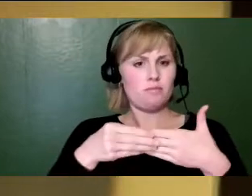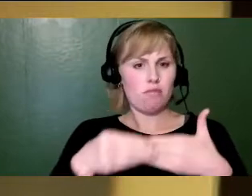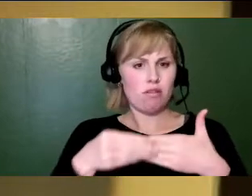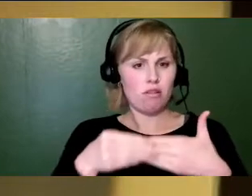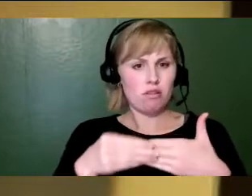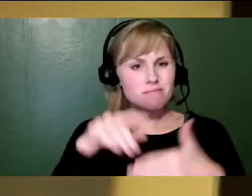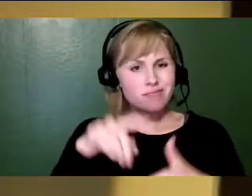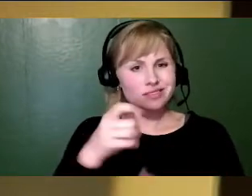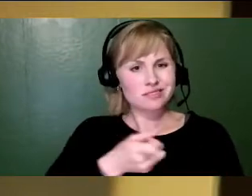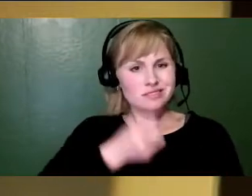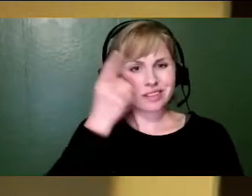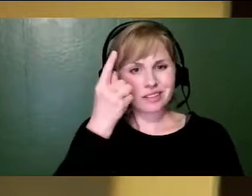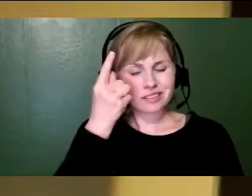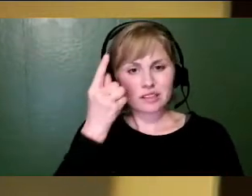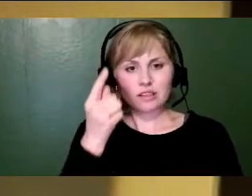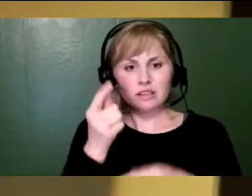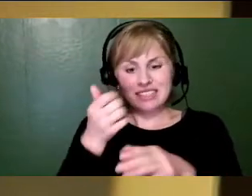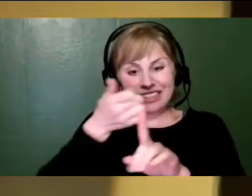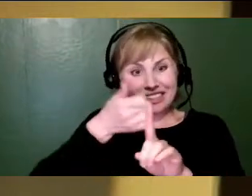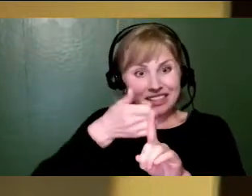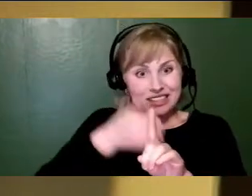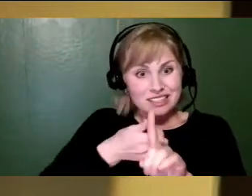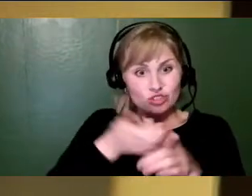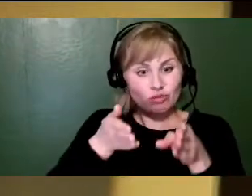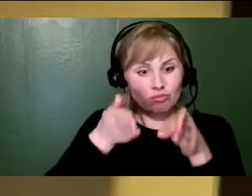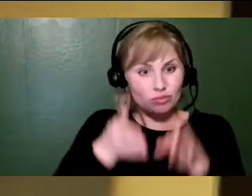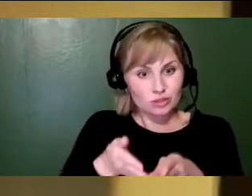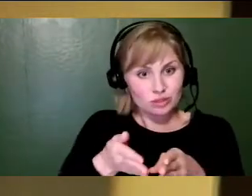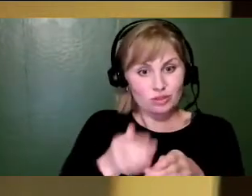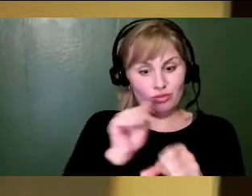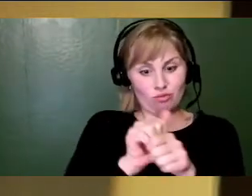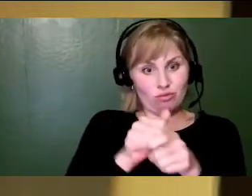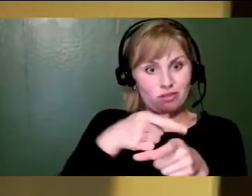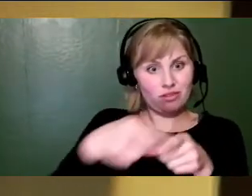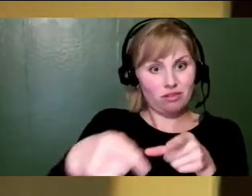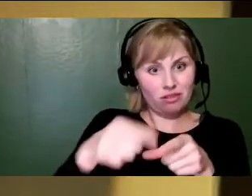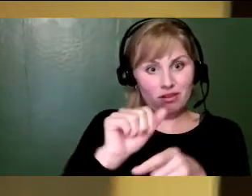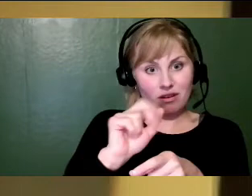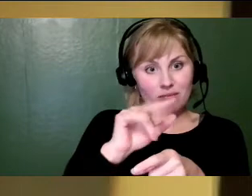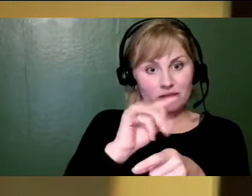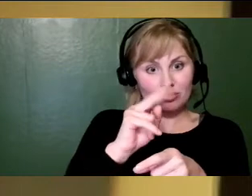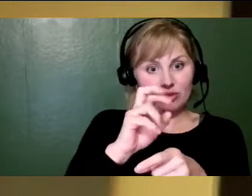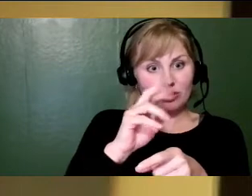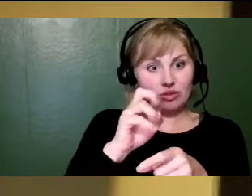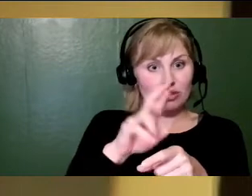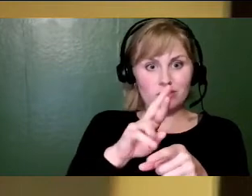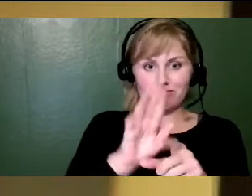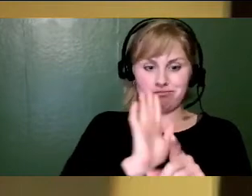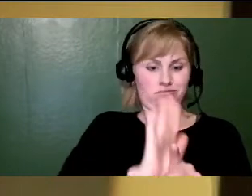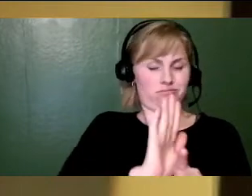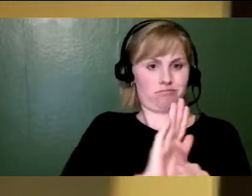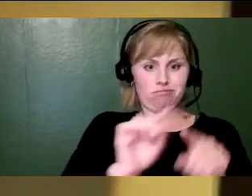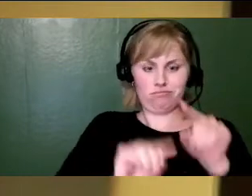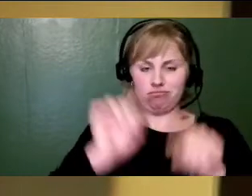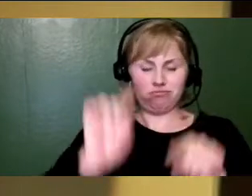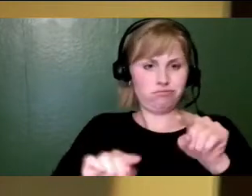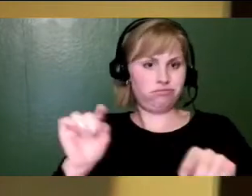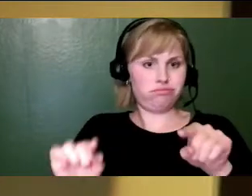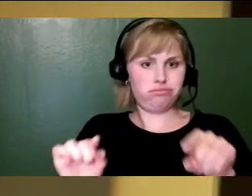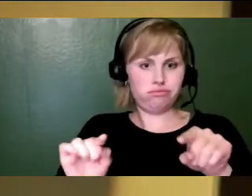of arbitrators and counsel can have a big impact on procedure, evidence gathering, and the approach to the governing